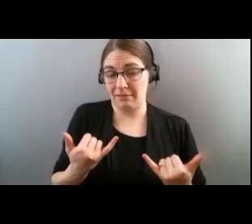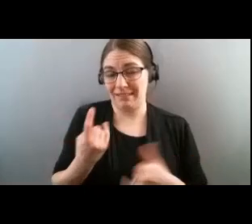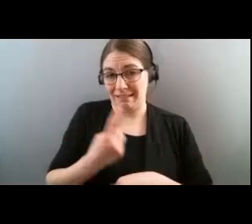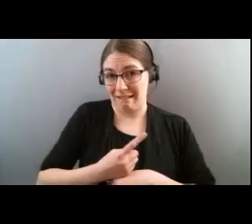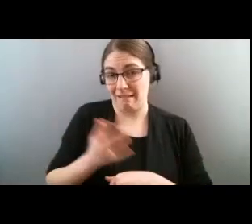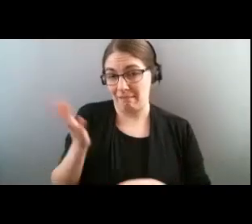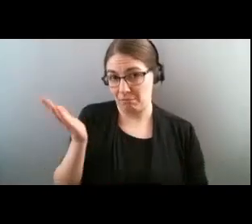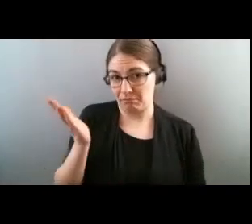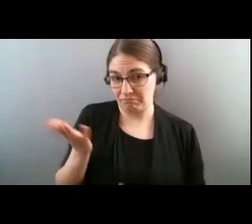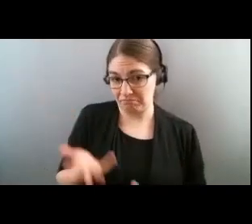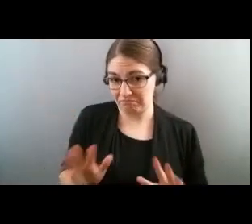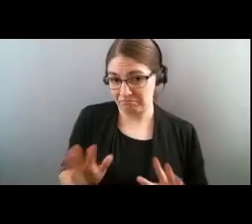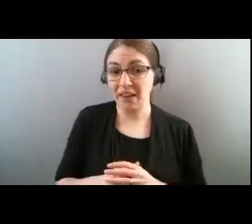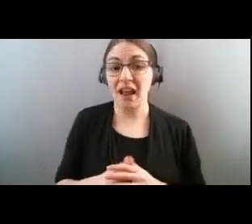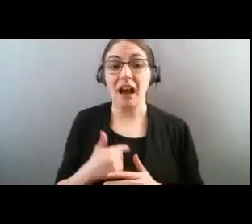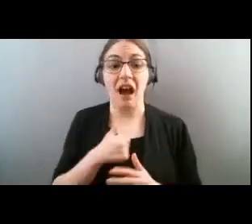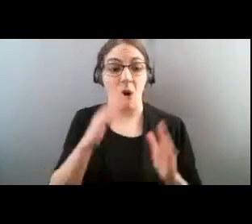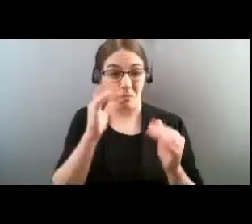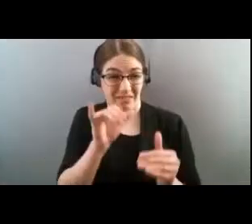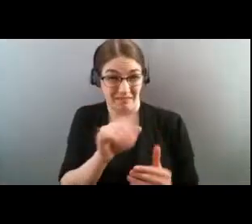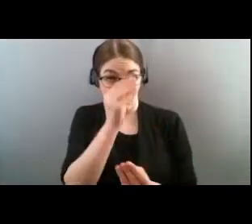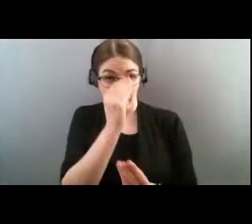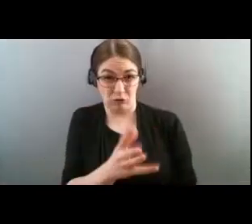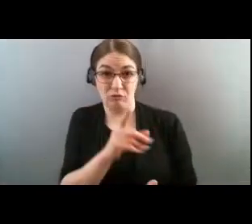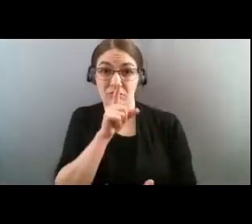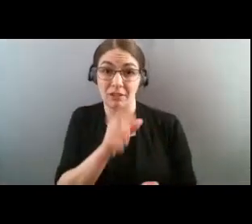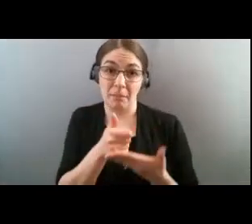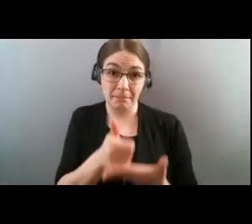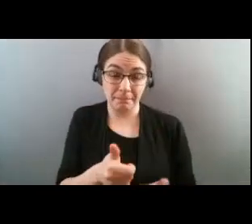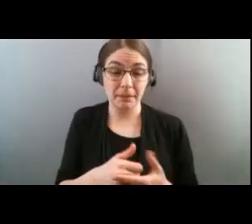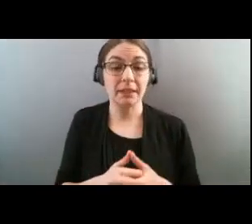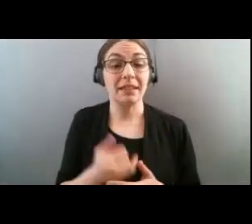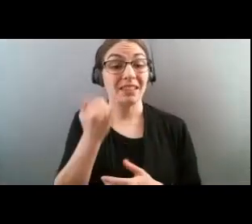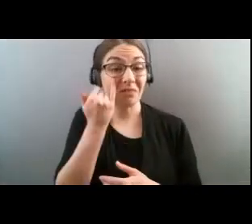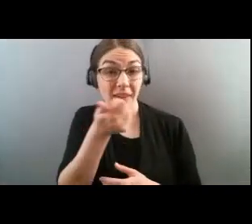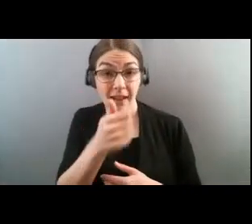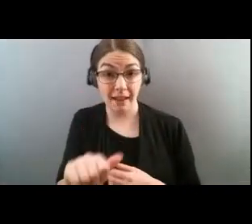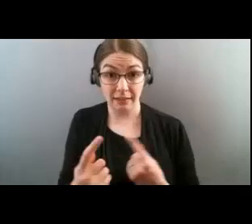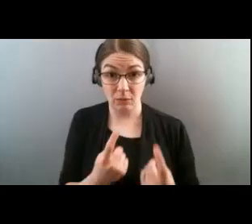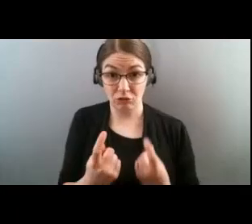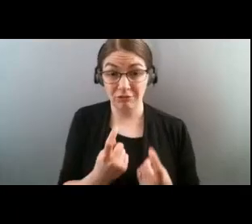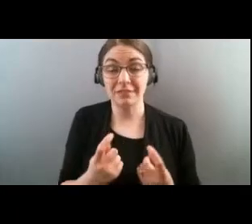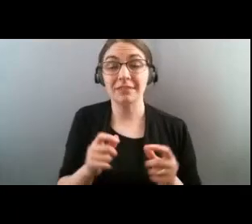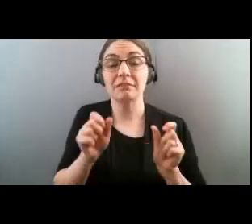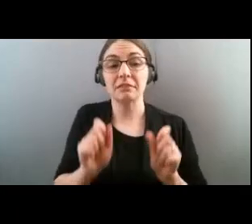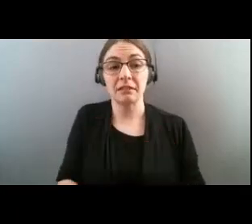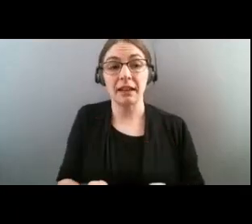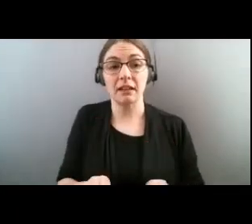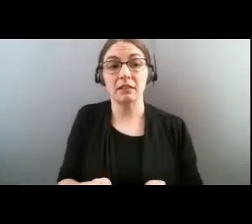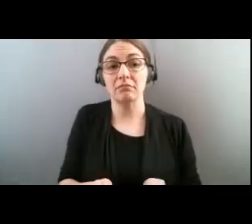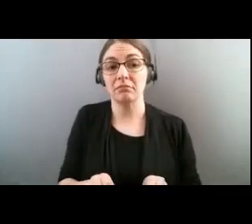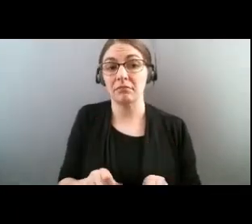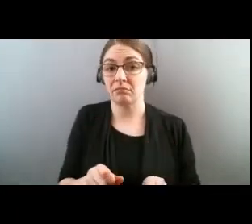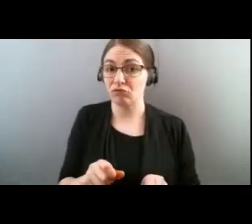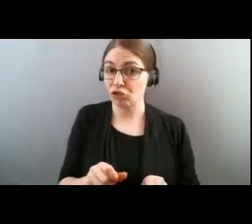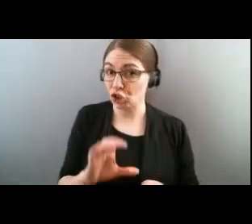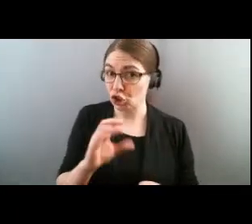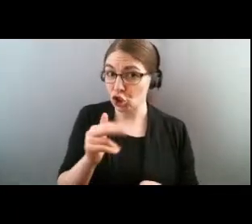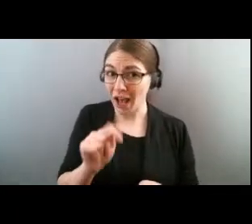I hope this information has been very helpful. If you have any questions, feel free to send them through the